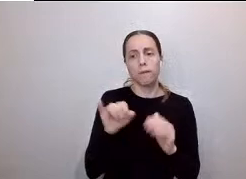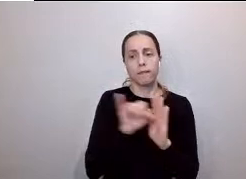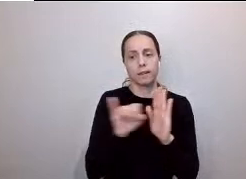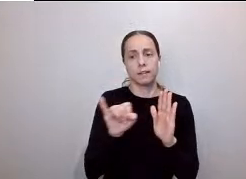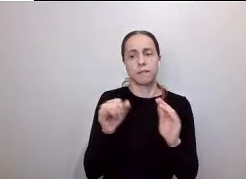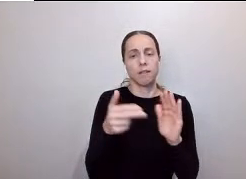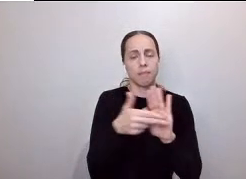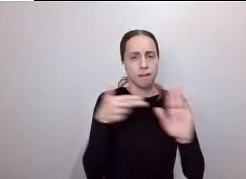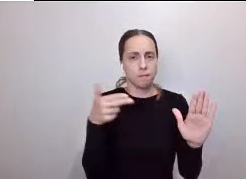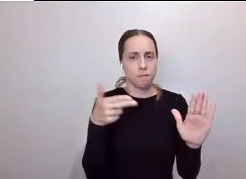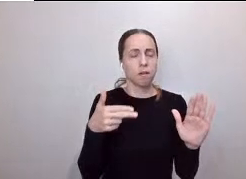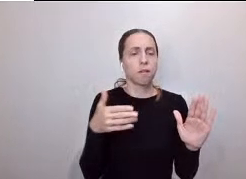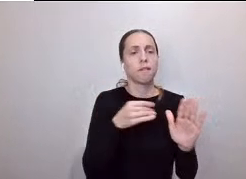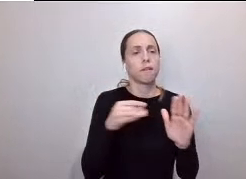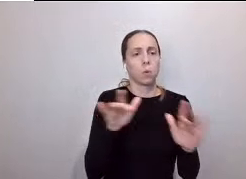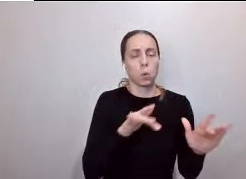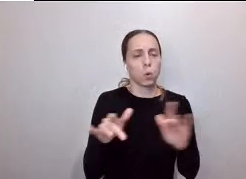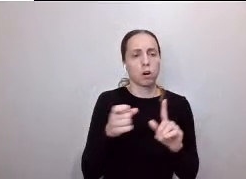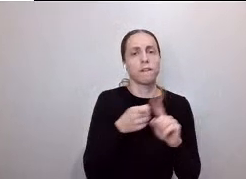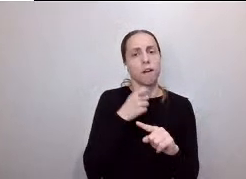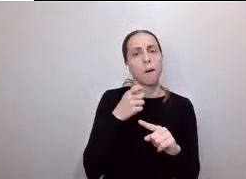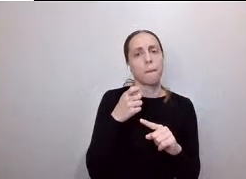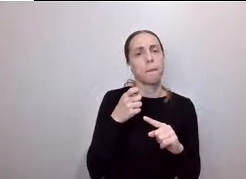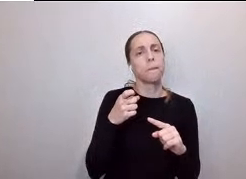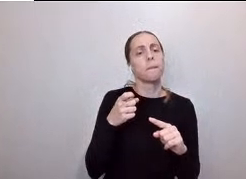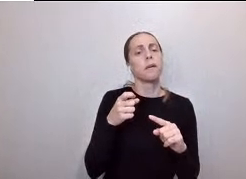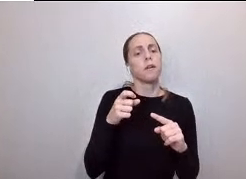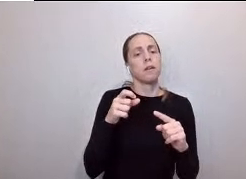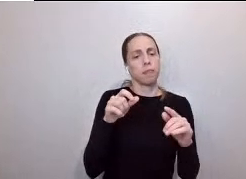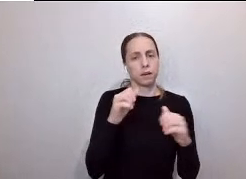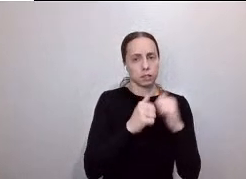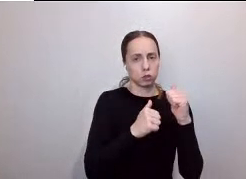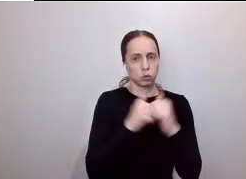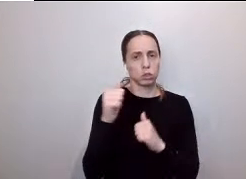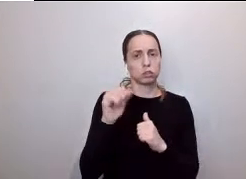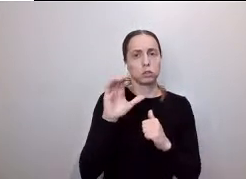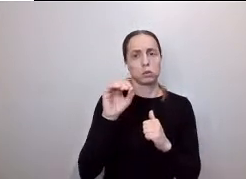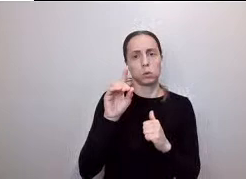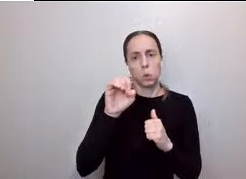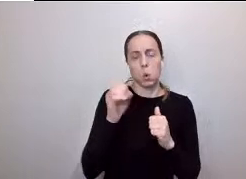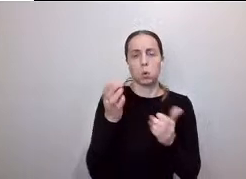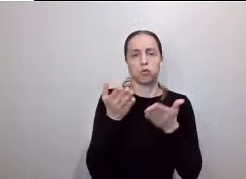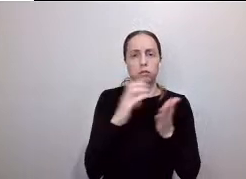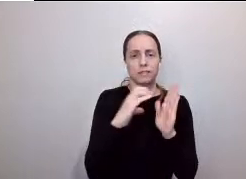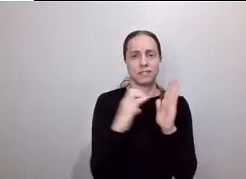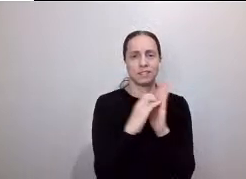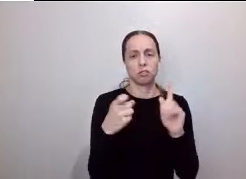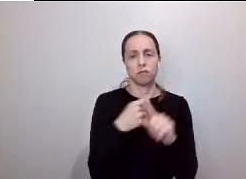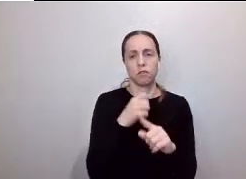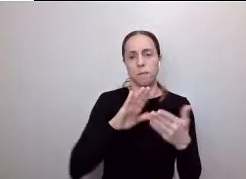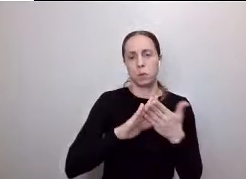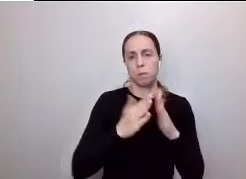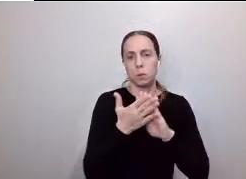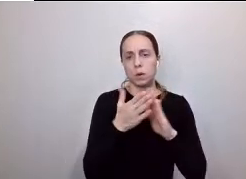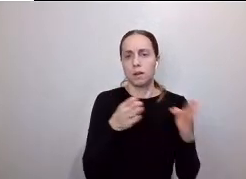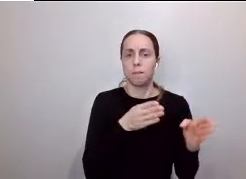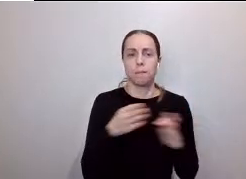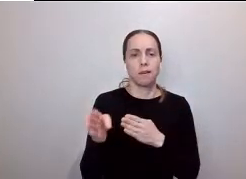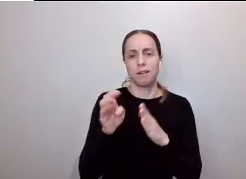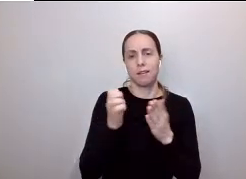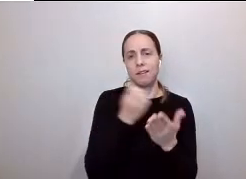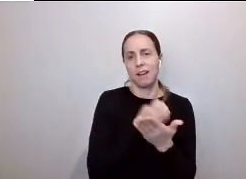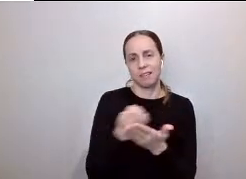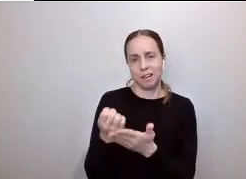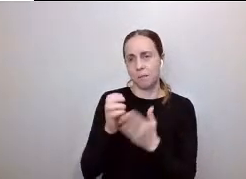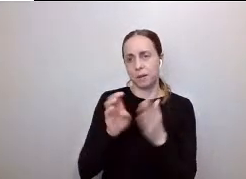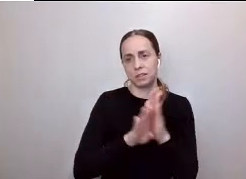the Construction Code Services section of the Community Planning and Economic Development Department. So if we take